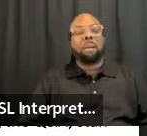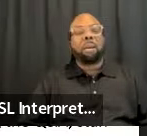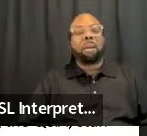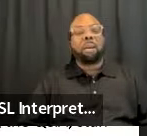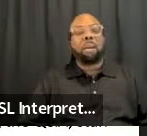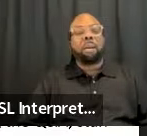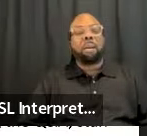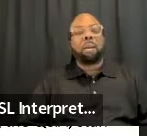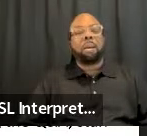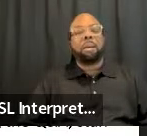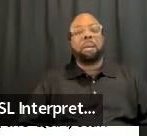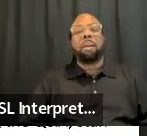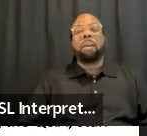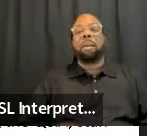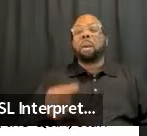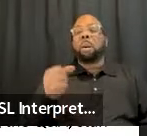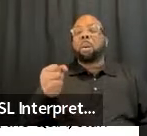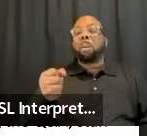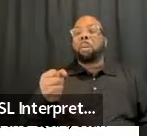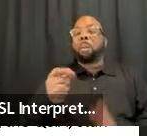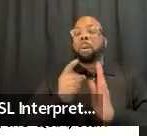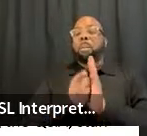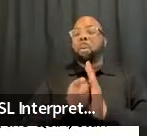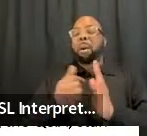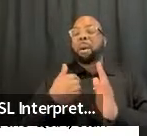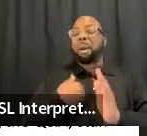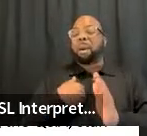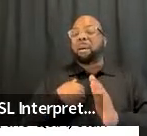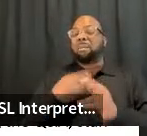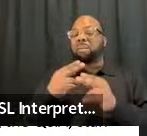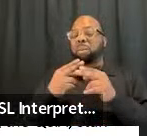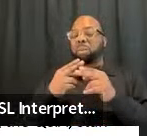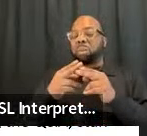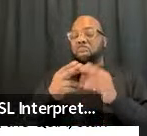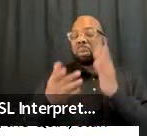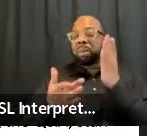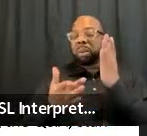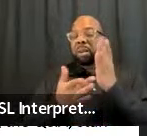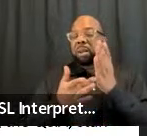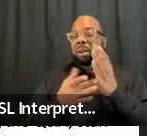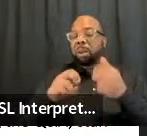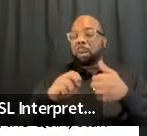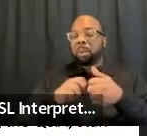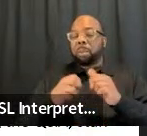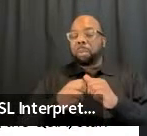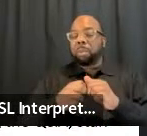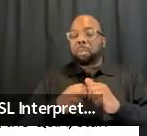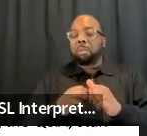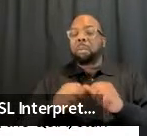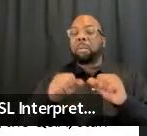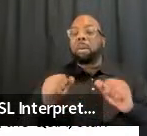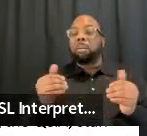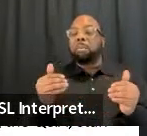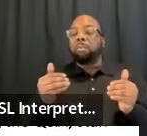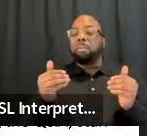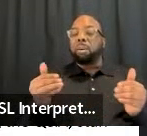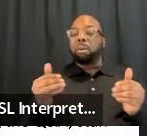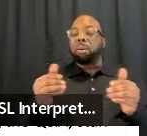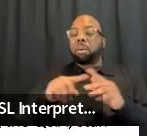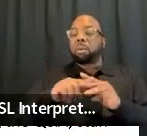One moment, please. We're just having a minor technical issue. Do you want me to start with the Mandarin?